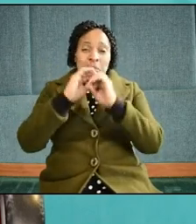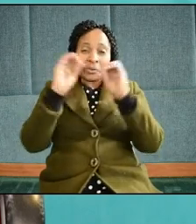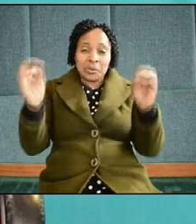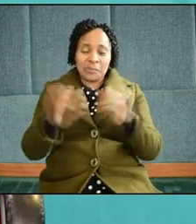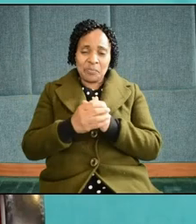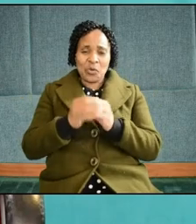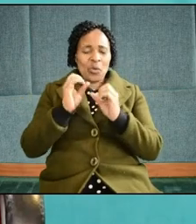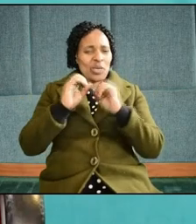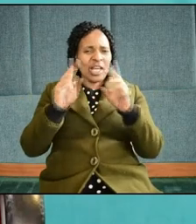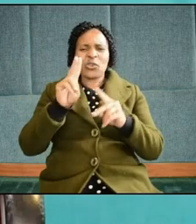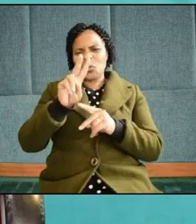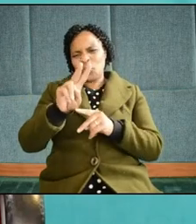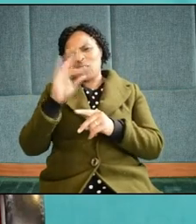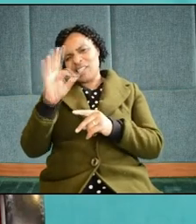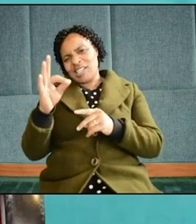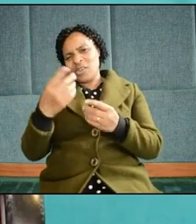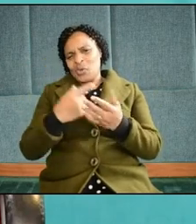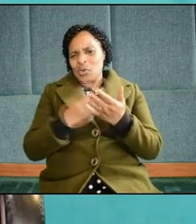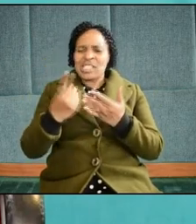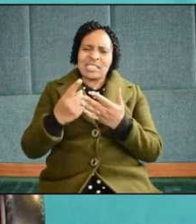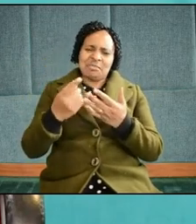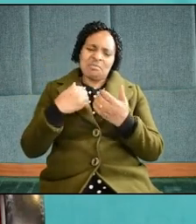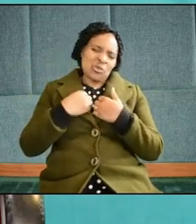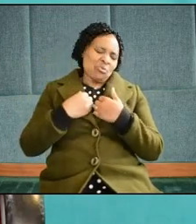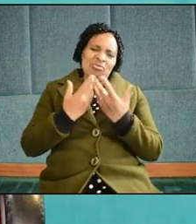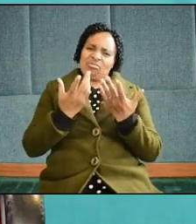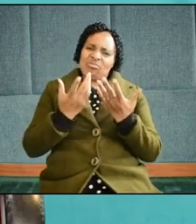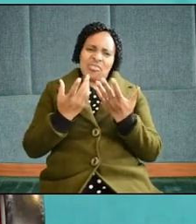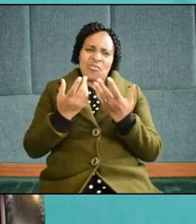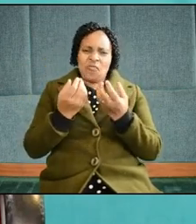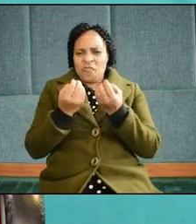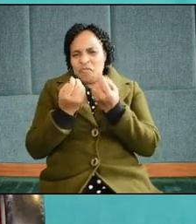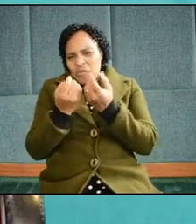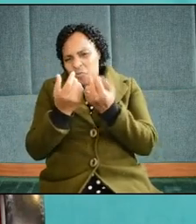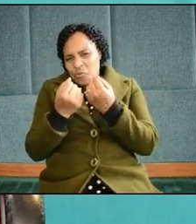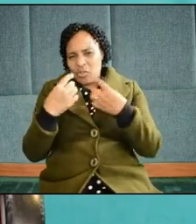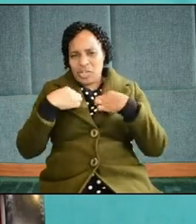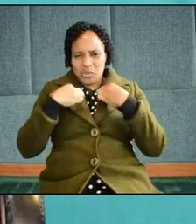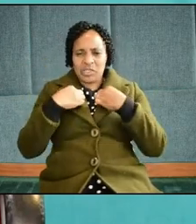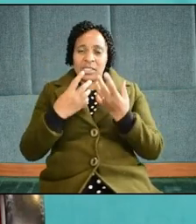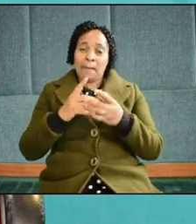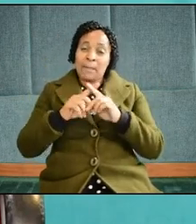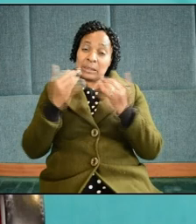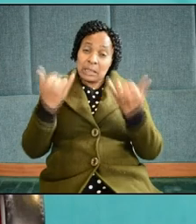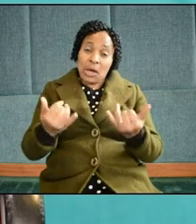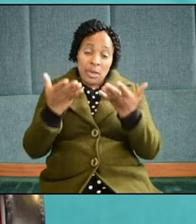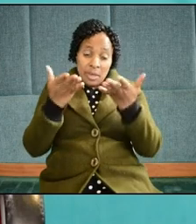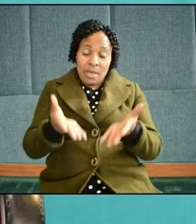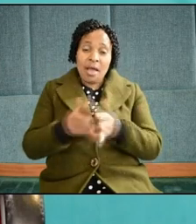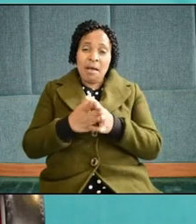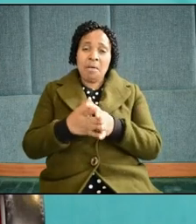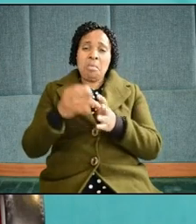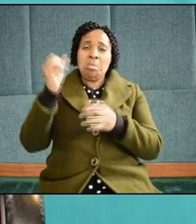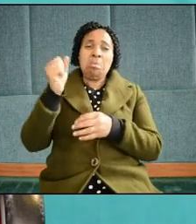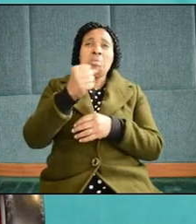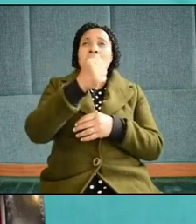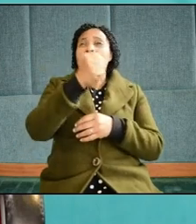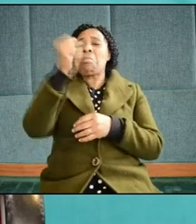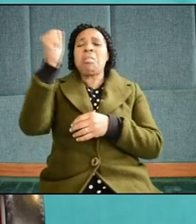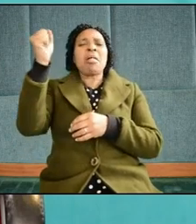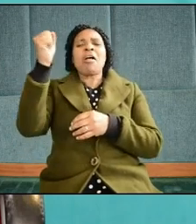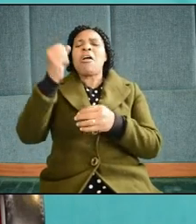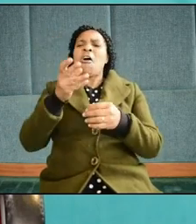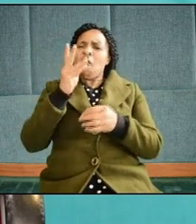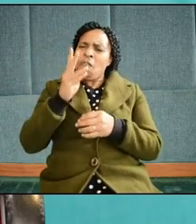were like, okay, we're going for 2 to 3 weeks, so we just need X amount of clothes, for example. Yeah. But here they are roaming for 40